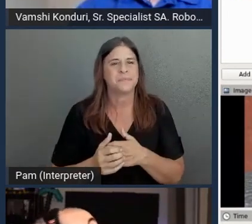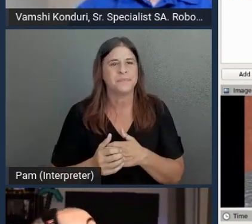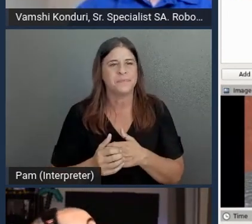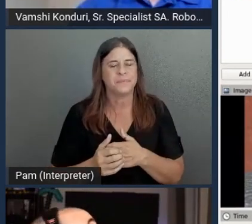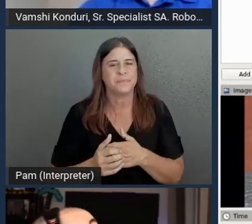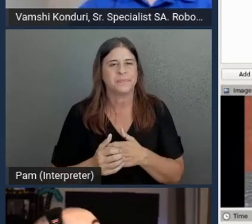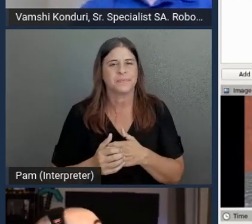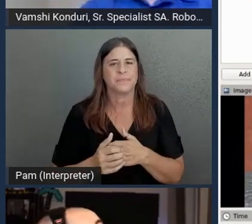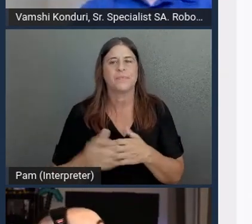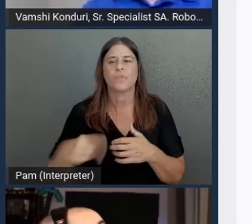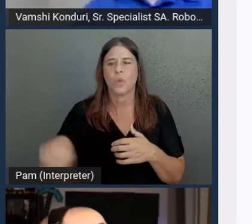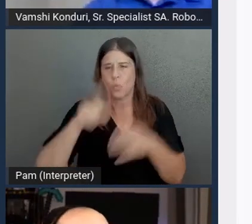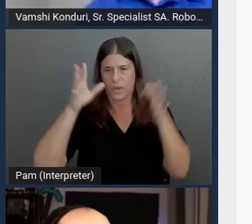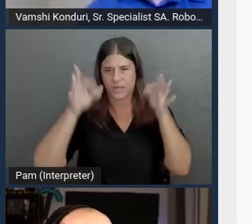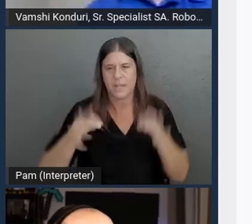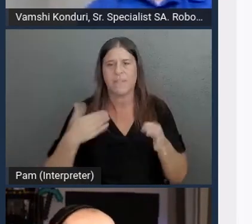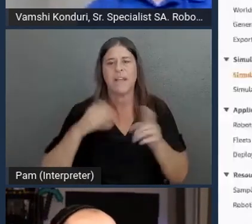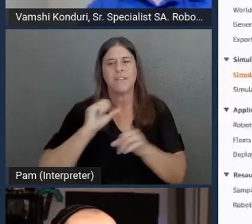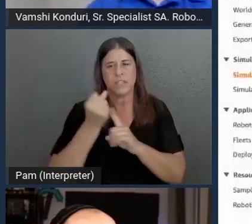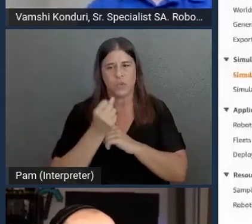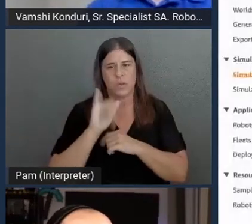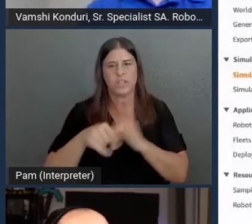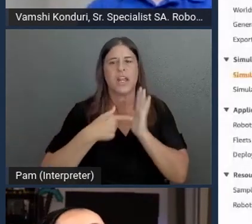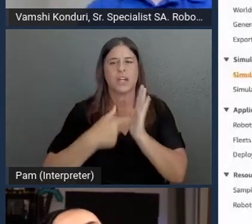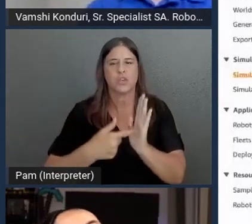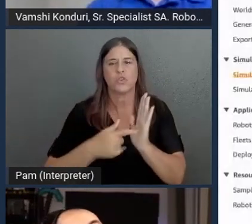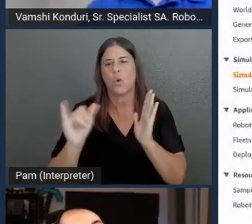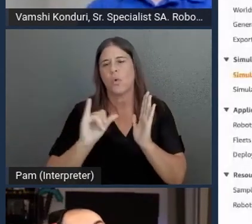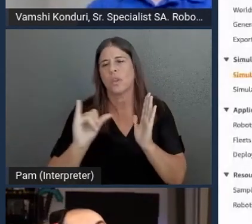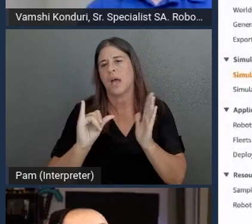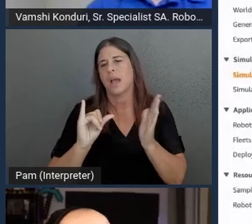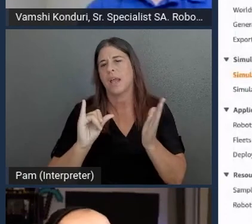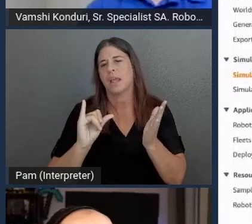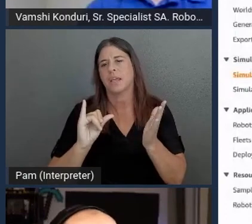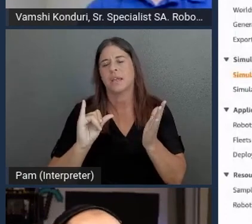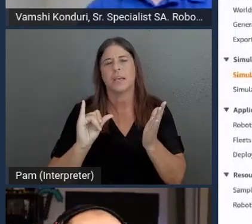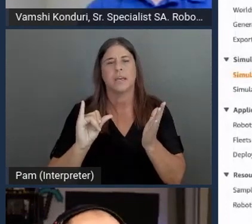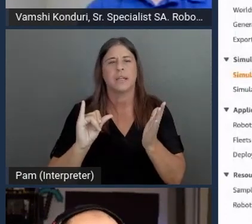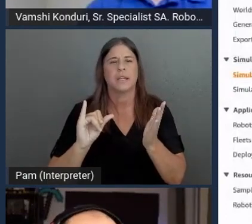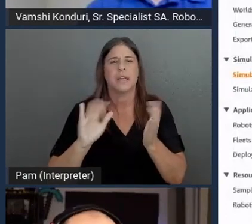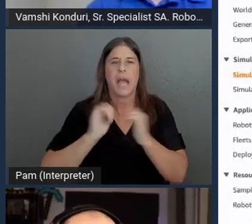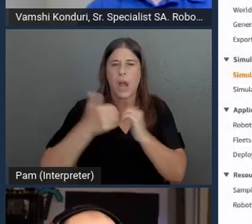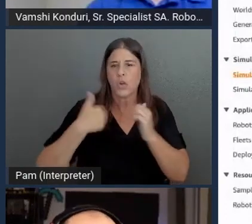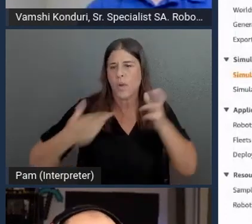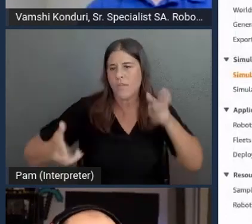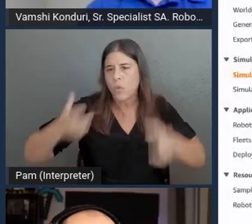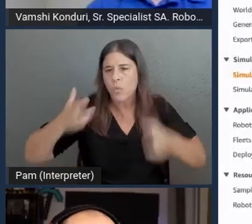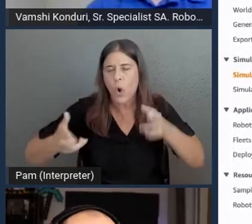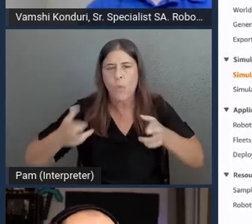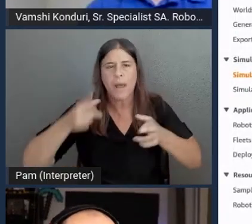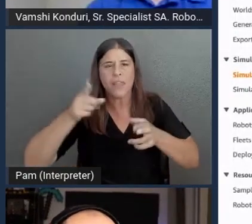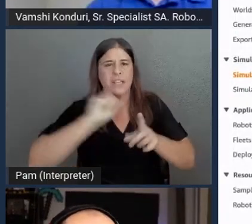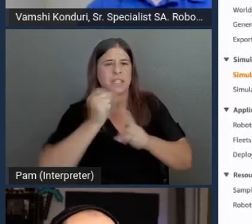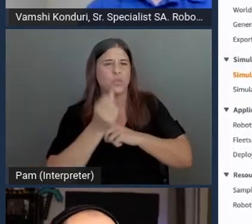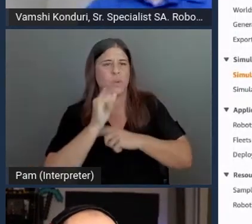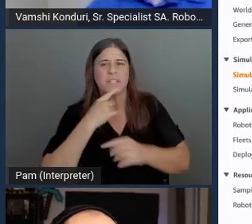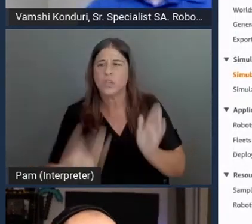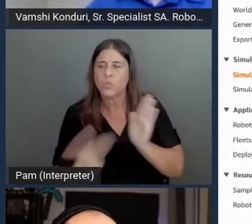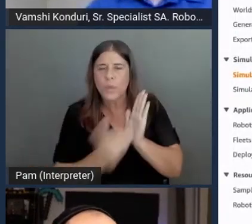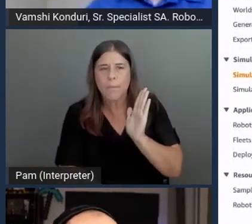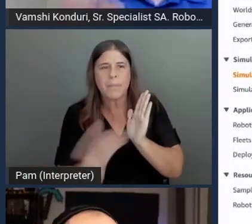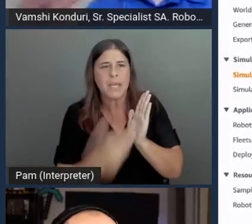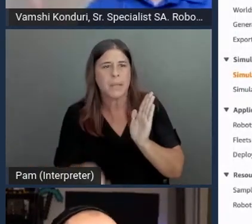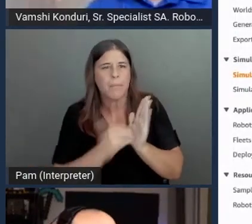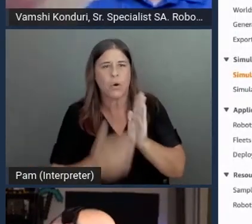we definitely have a scenario which can show here's how your robot can get stuck, and this is a scenario that is repeatable. Now run your